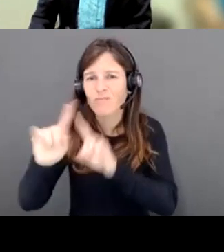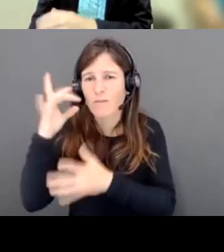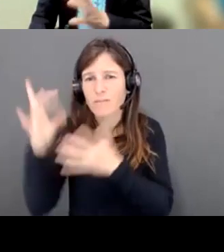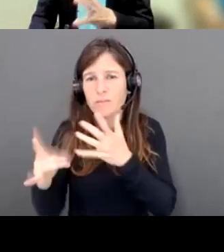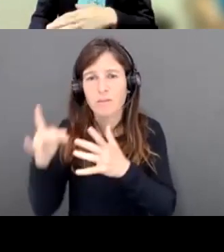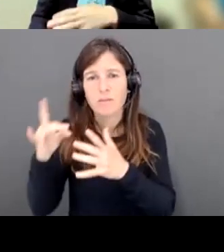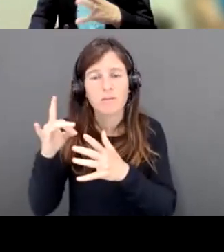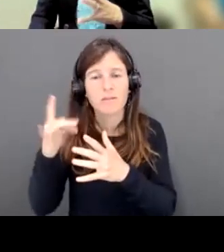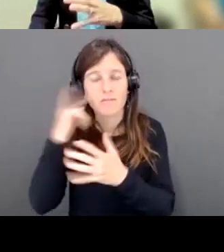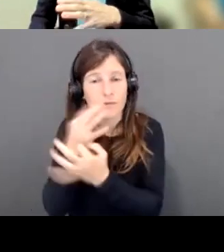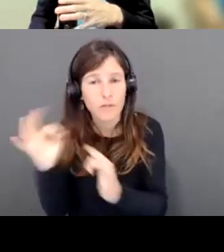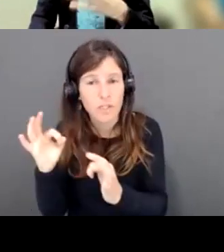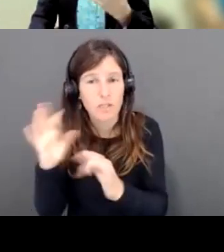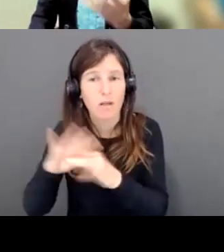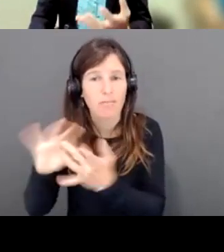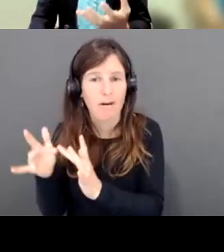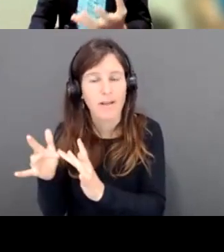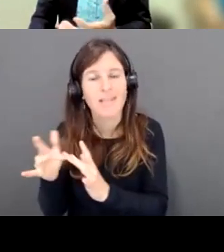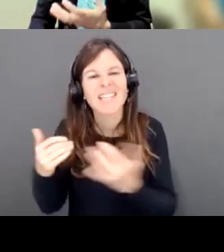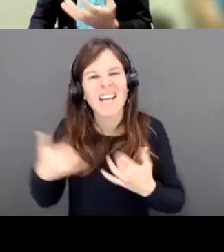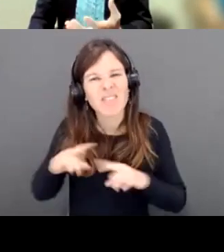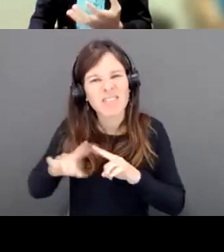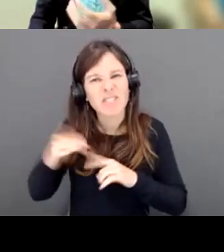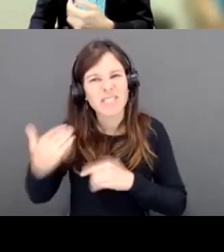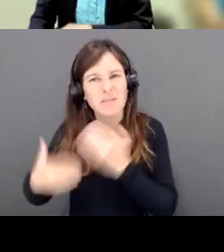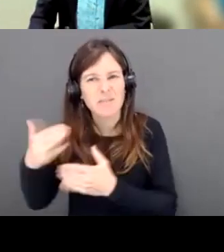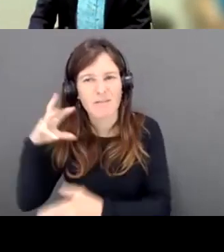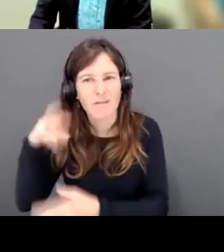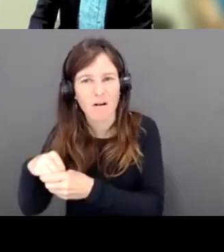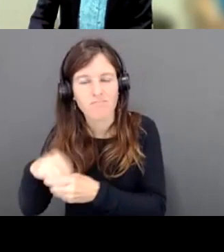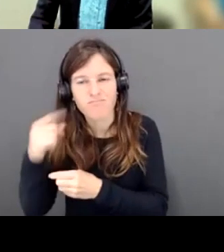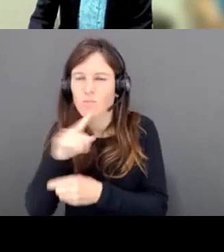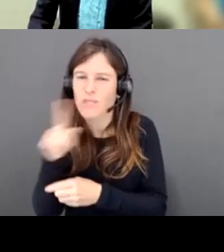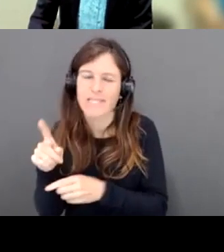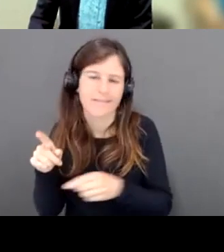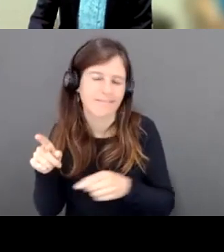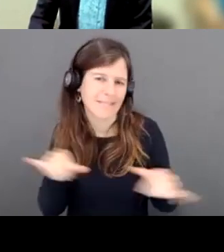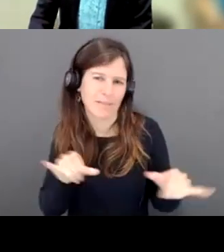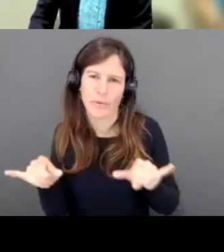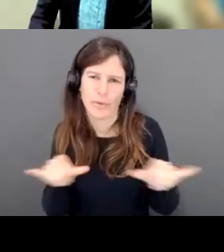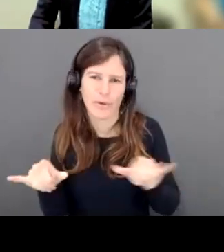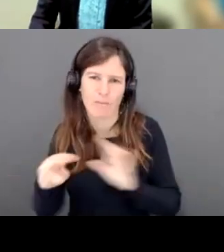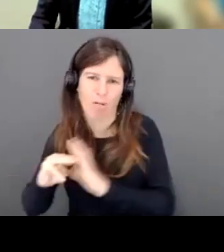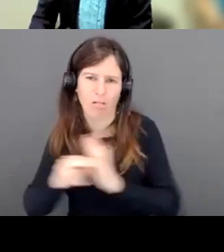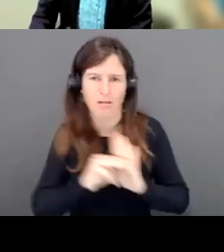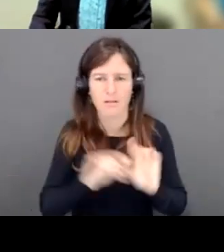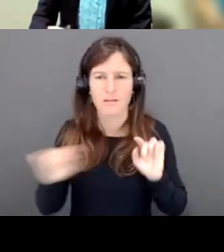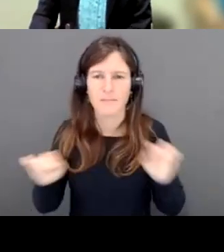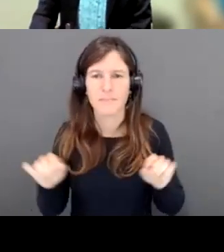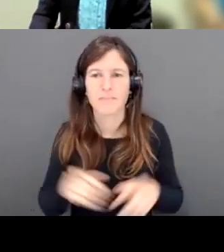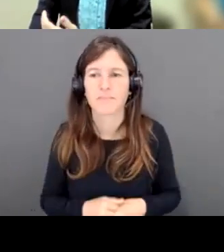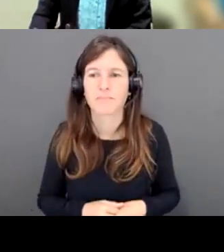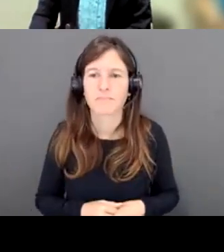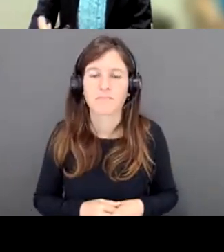And they have different number of steps, but essentially they're all very similar in that what you want to do is